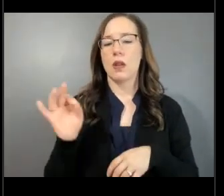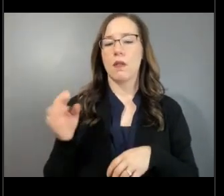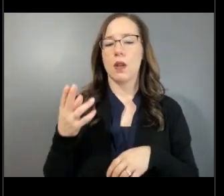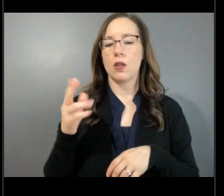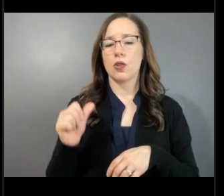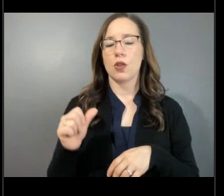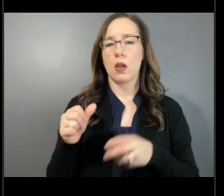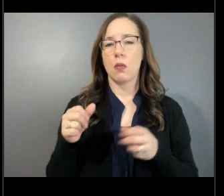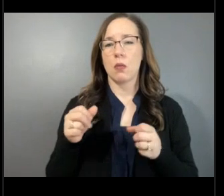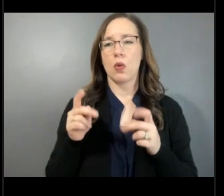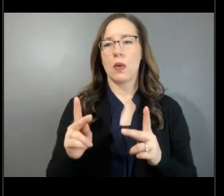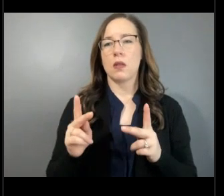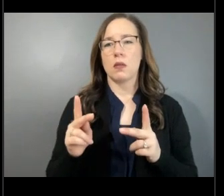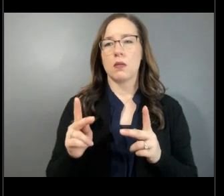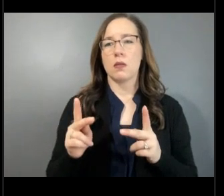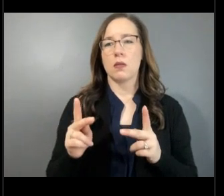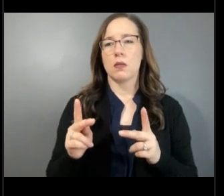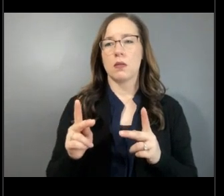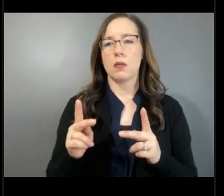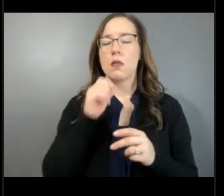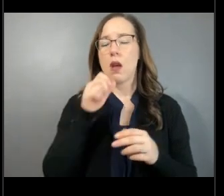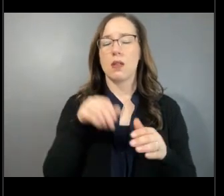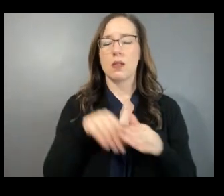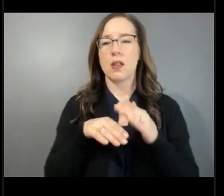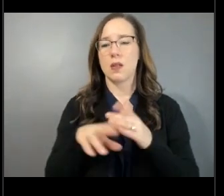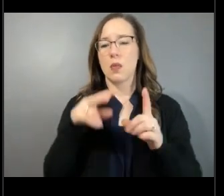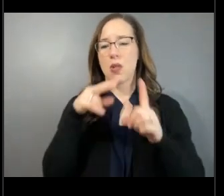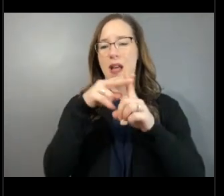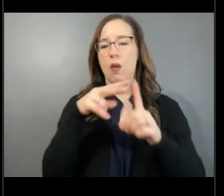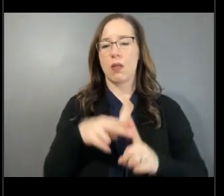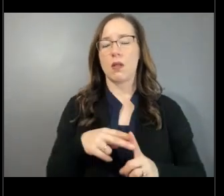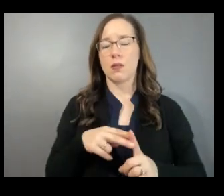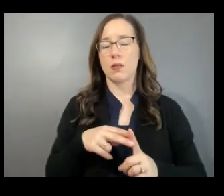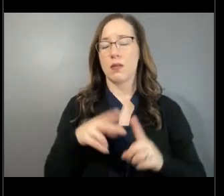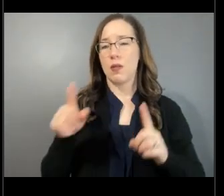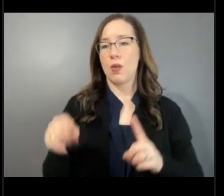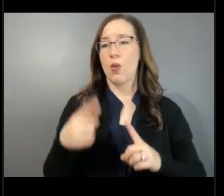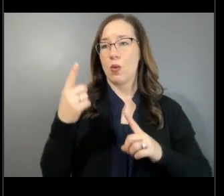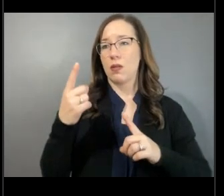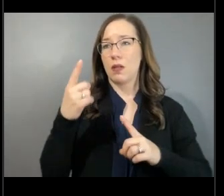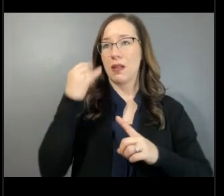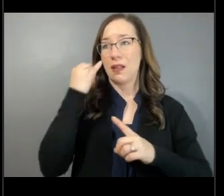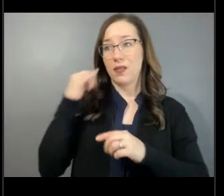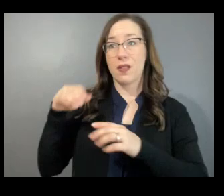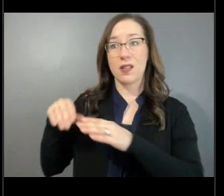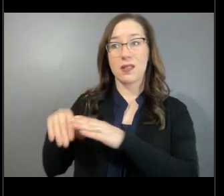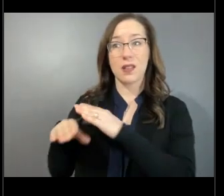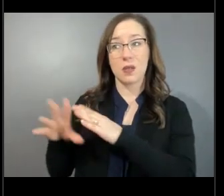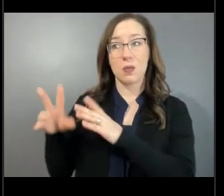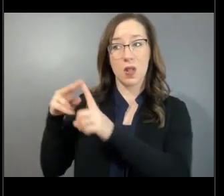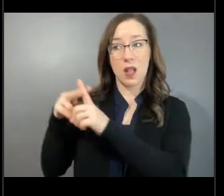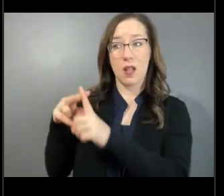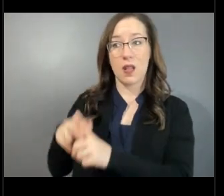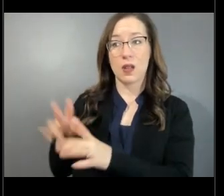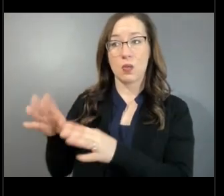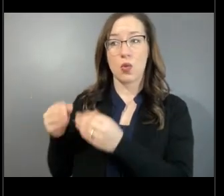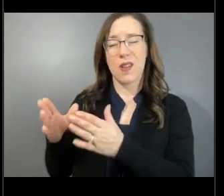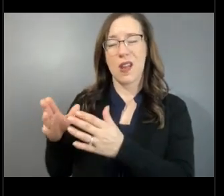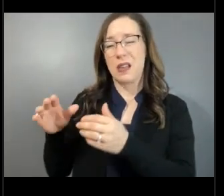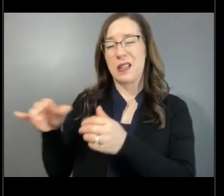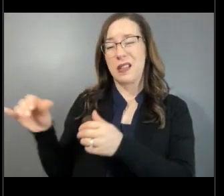permits inaccessible outlets as long as accessible outlets are provided in the same